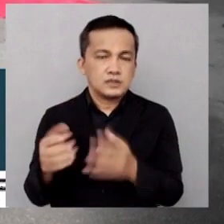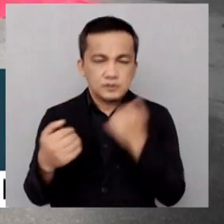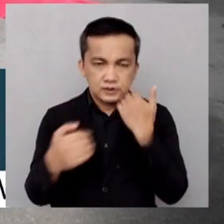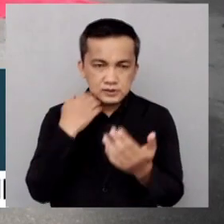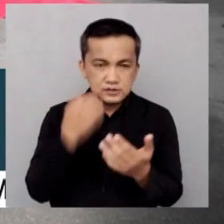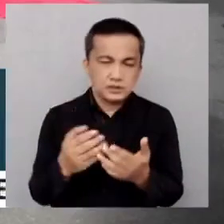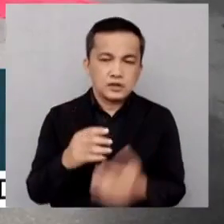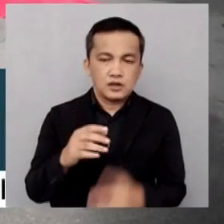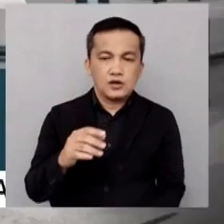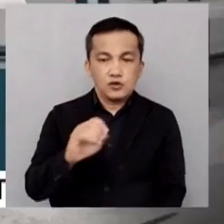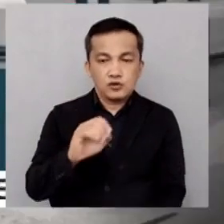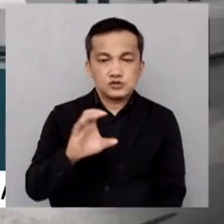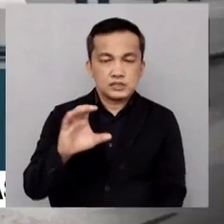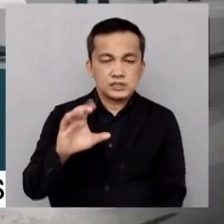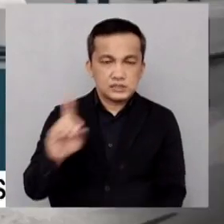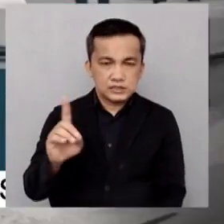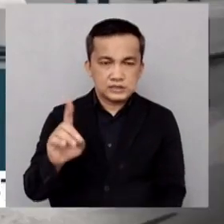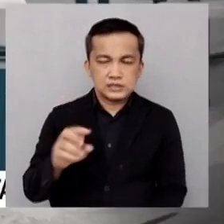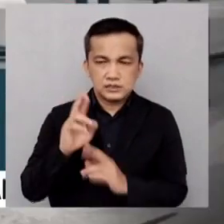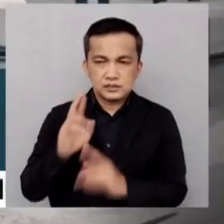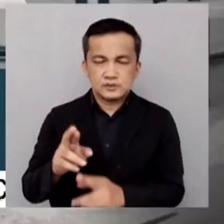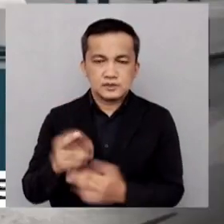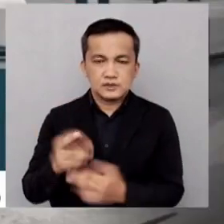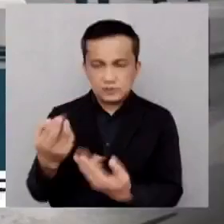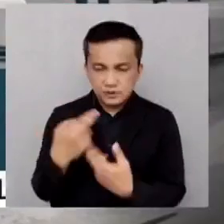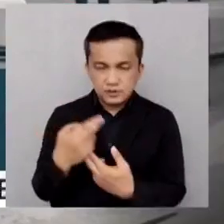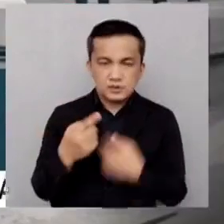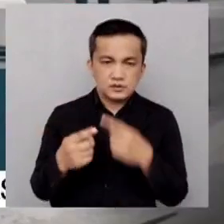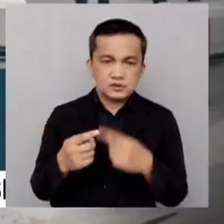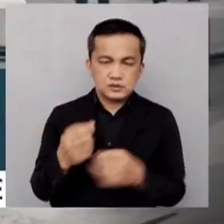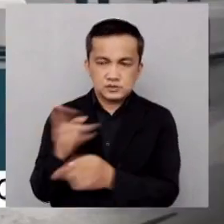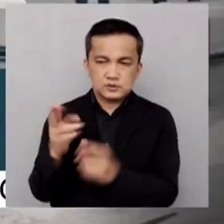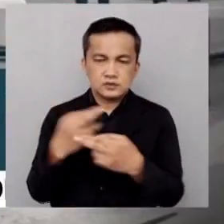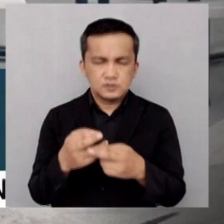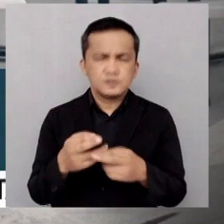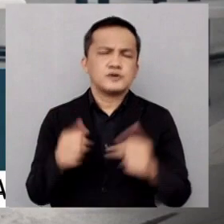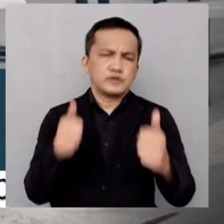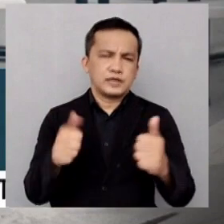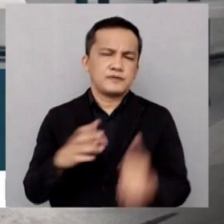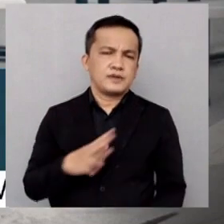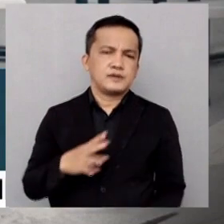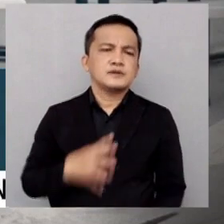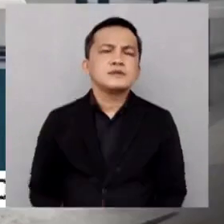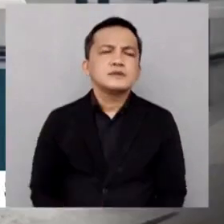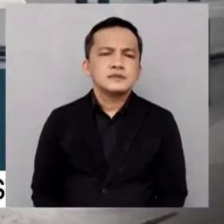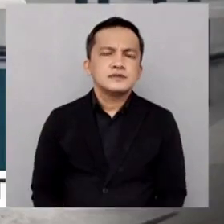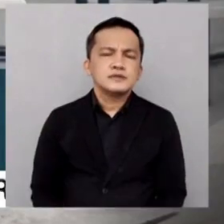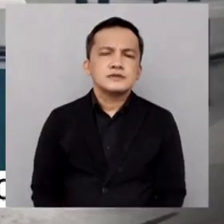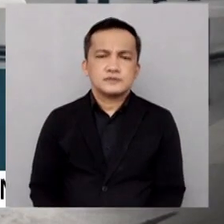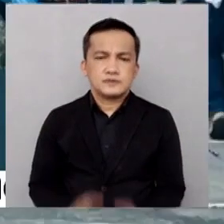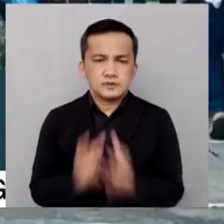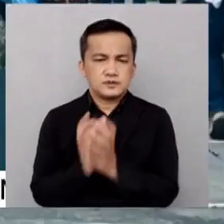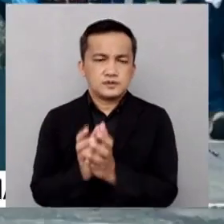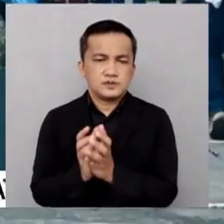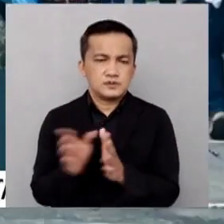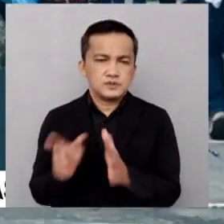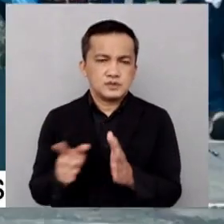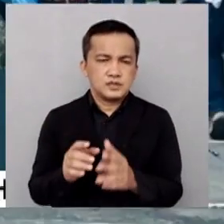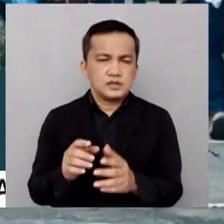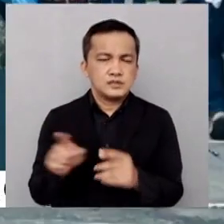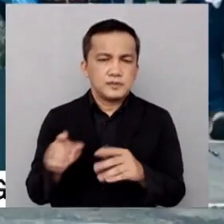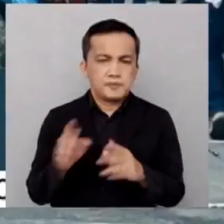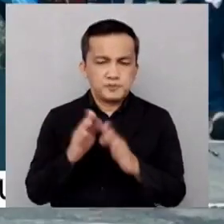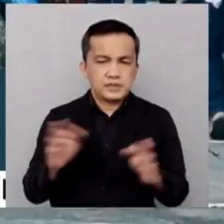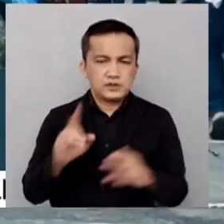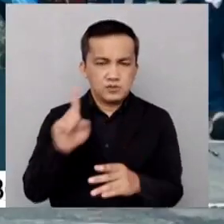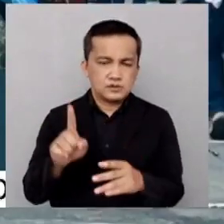said, while the response of authorities and rescue units was commendable, communities' preparedness for the so-called Big One must still